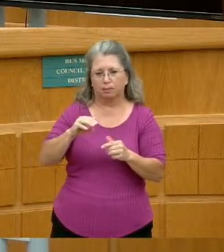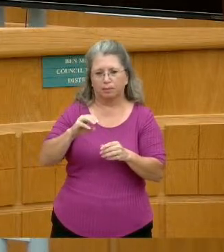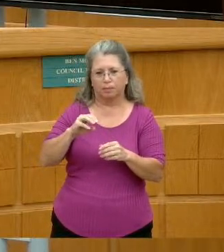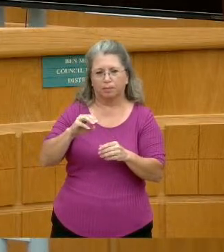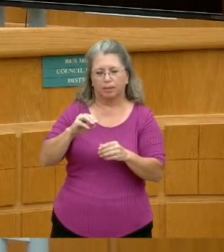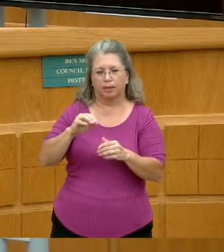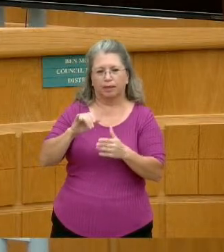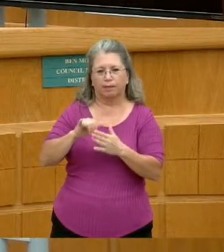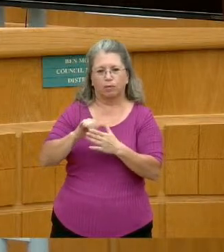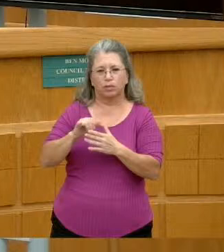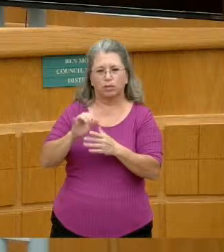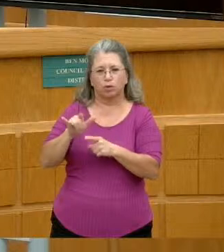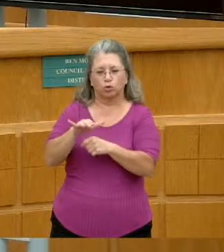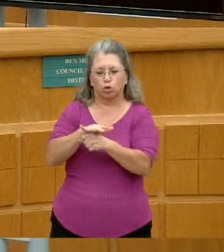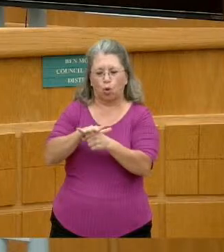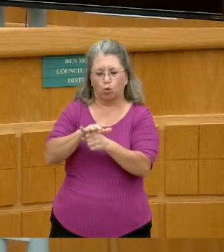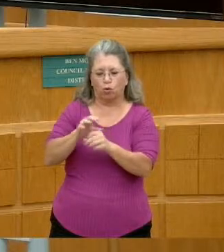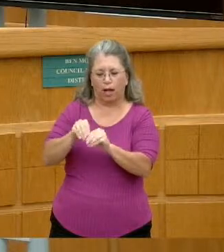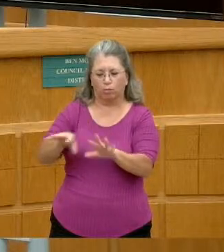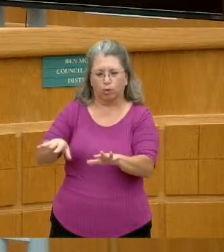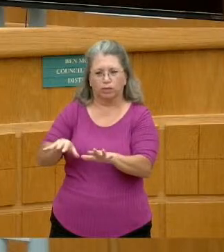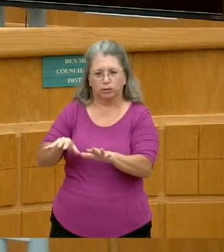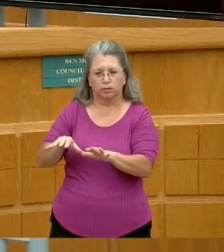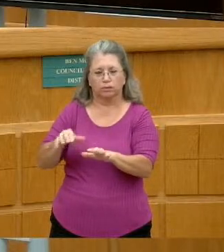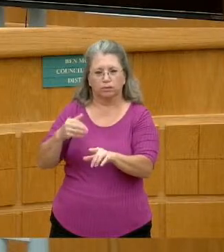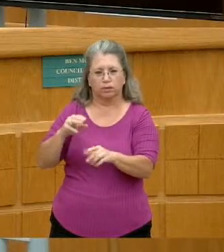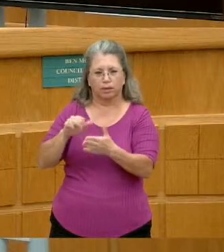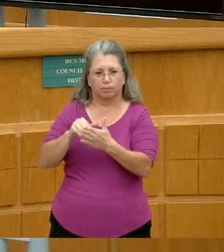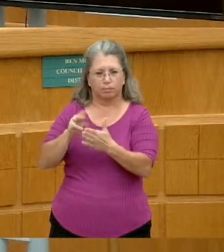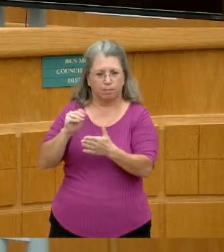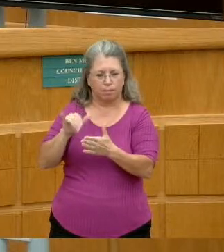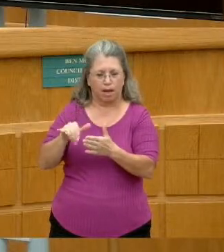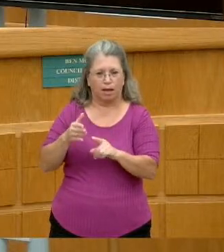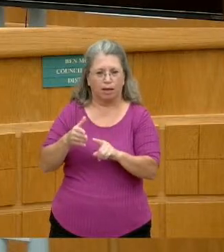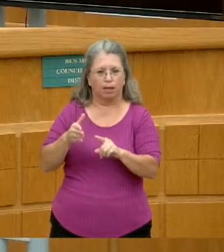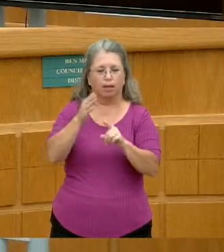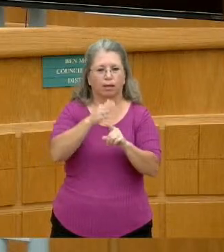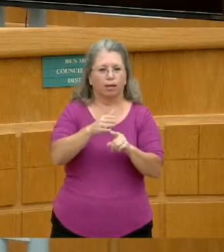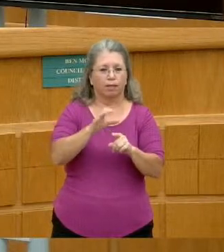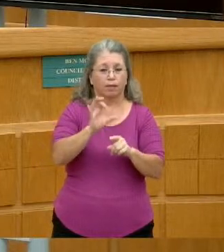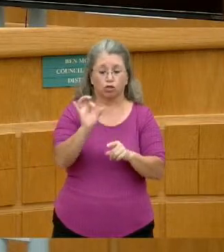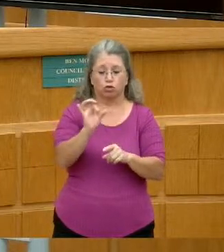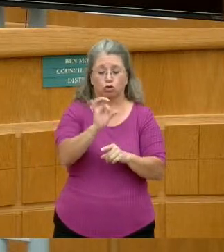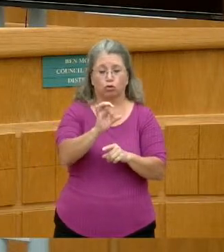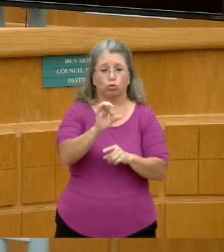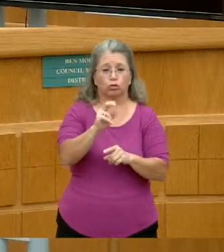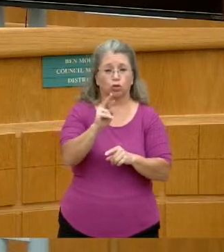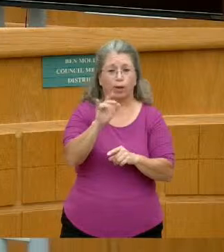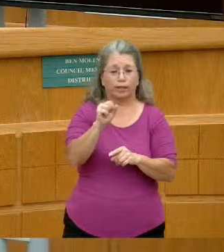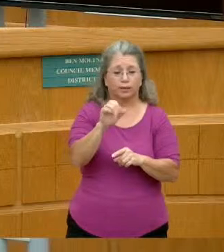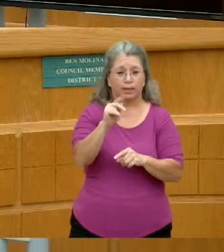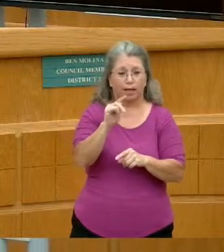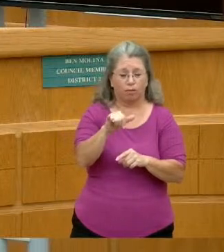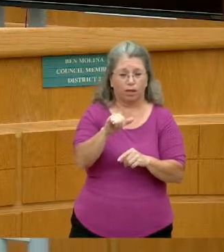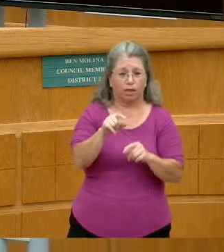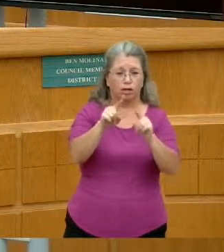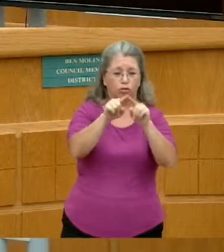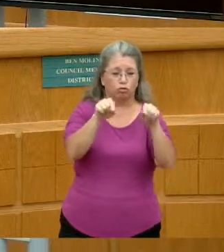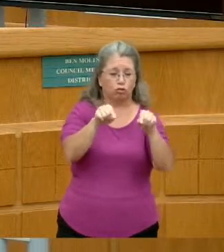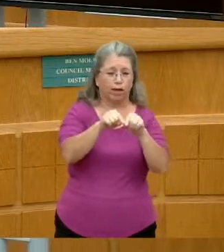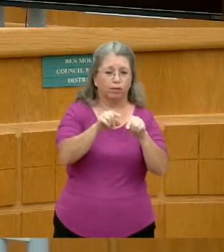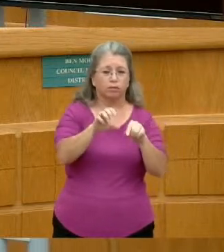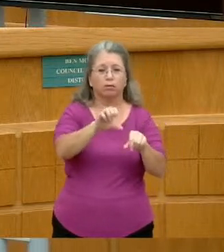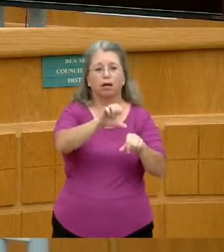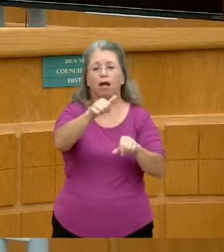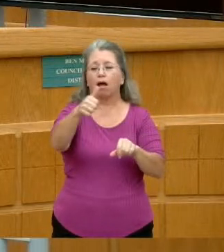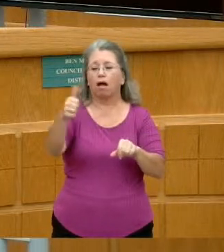mid-May. The circles are Nueces County, and the triangles are the rest of the Coastal Bend, the other 11 counties. You can see both